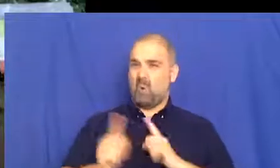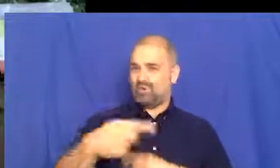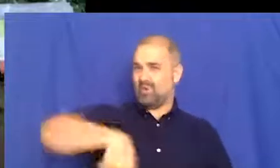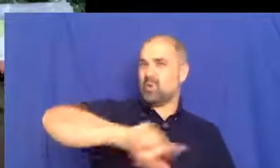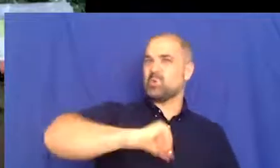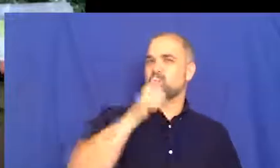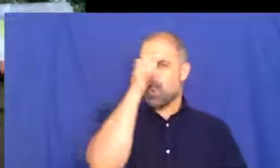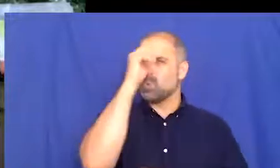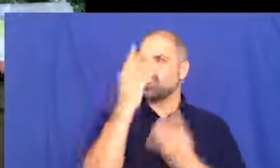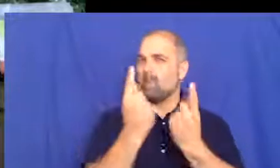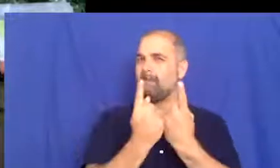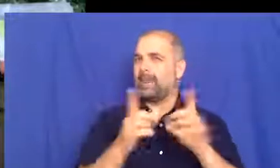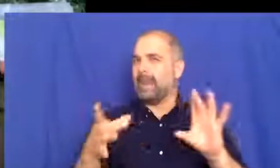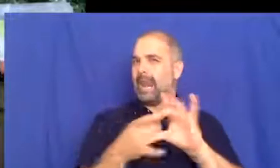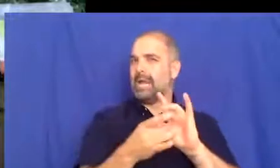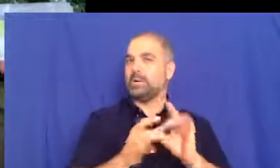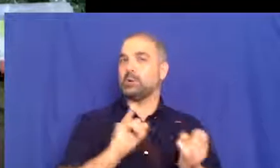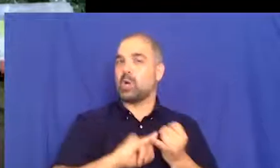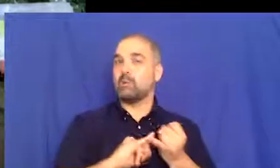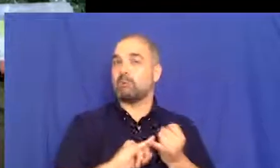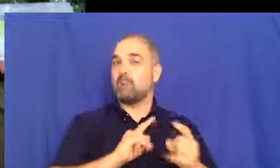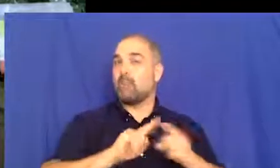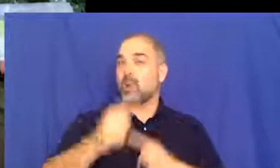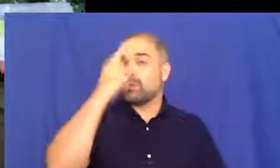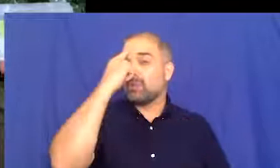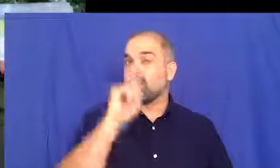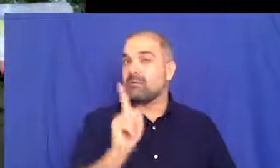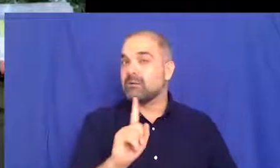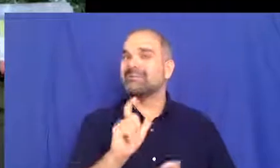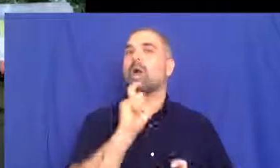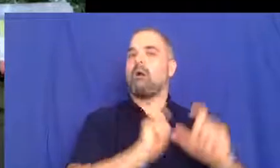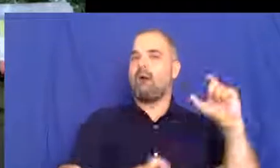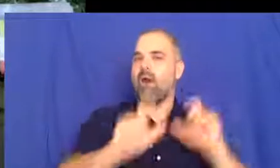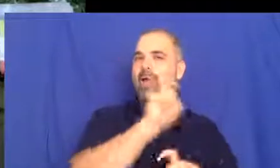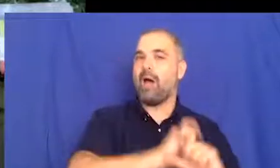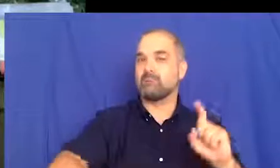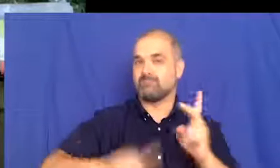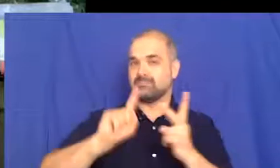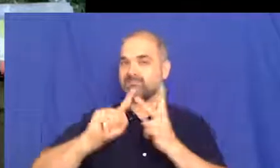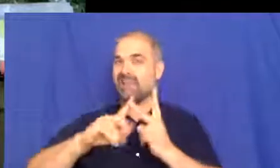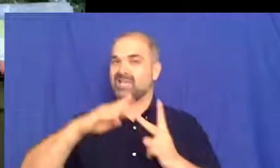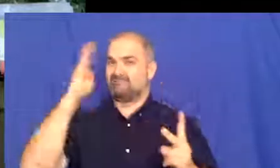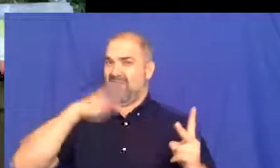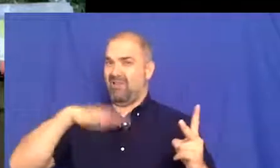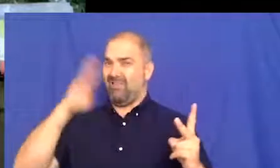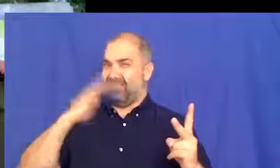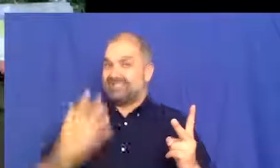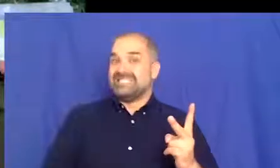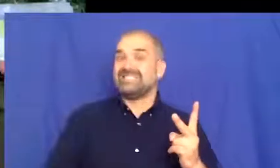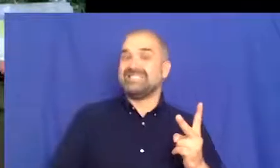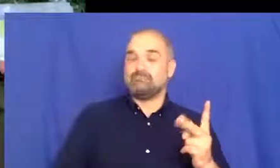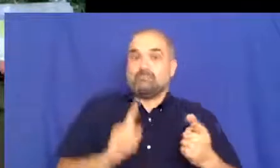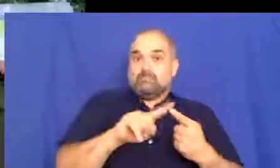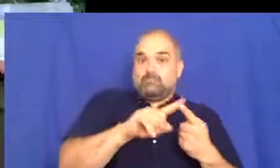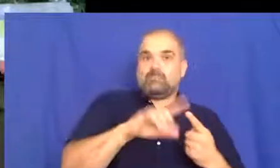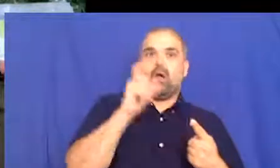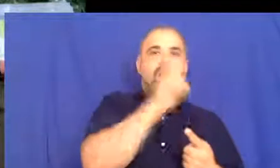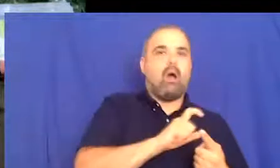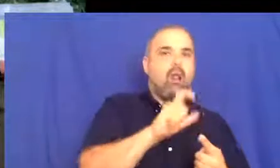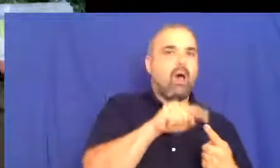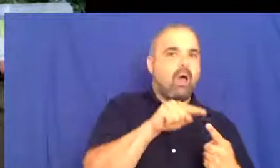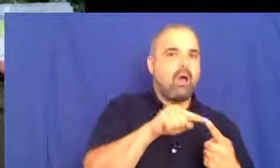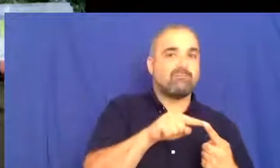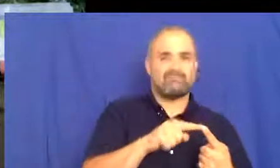something about a skunk. So mainly the things we associate with skunk are their colour and they smell. So we'll start with the colour